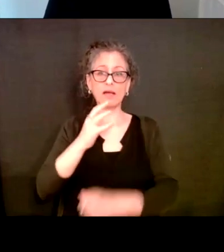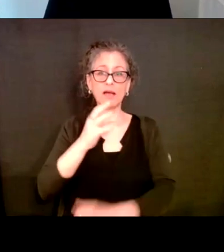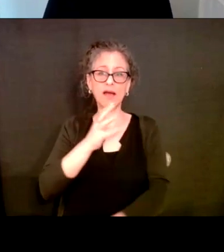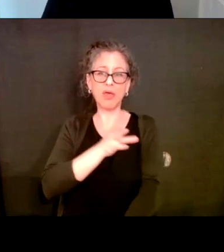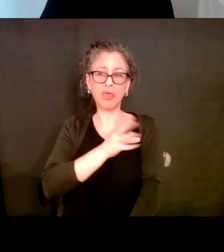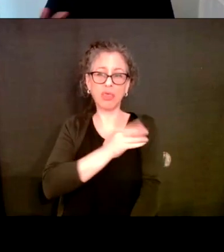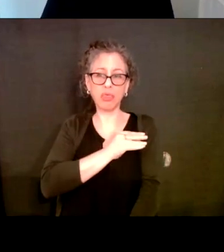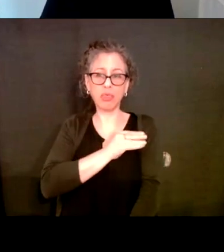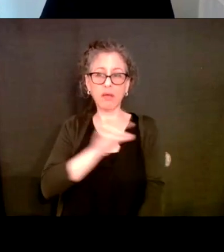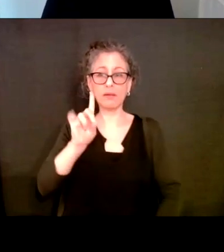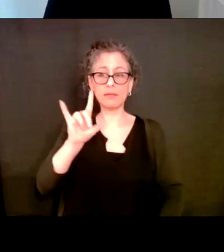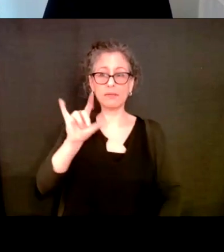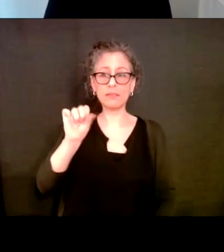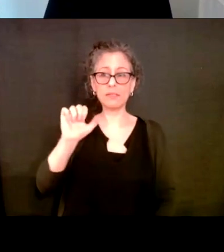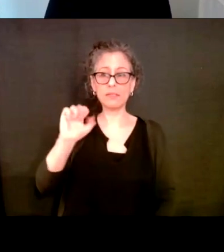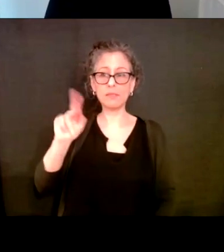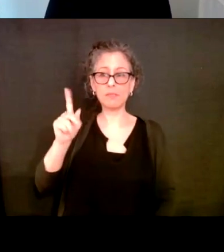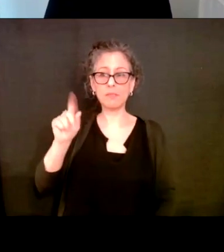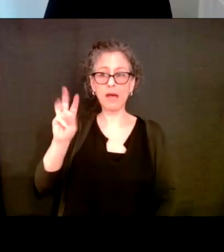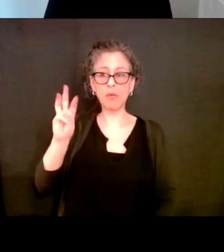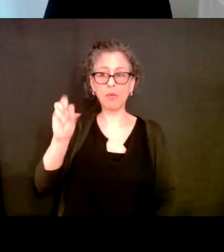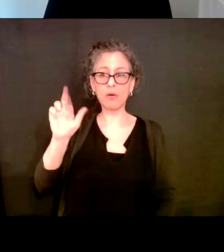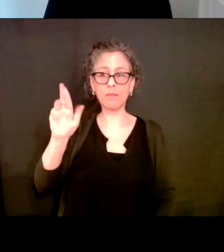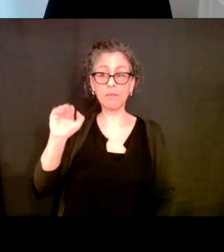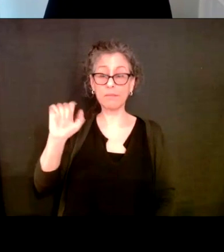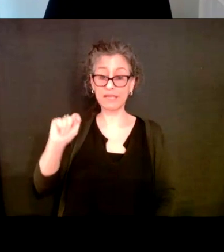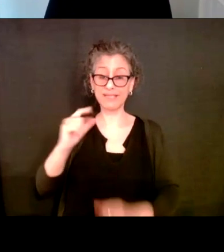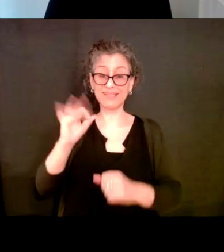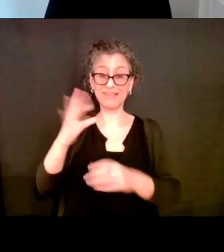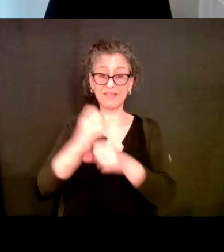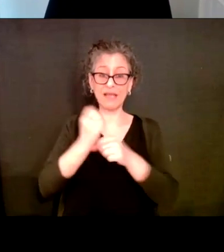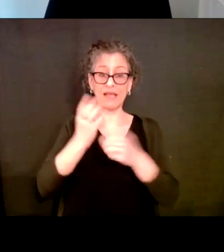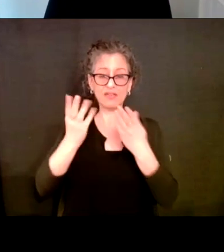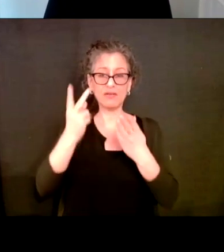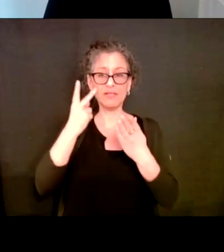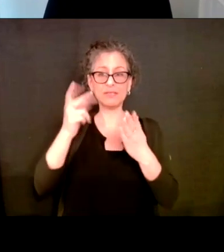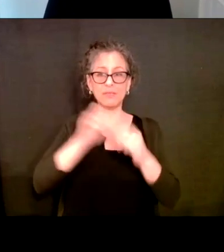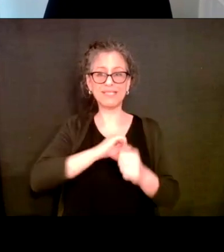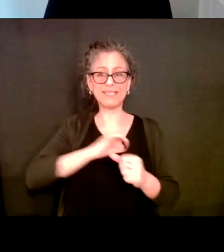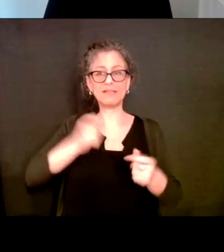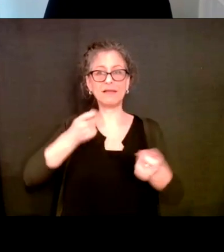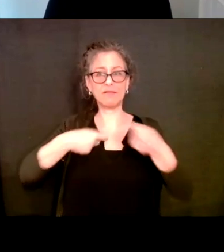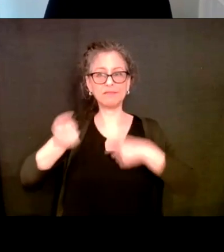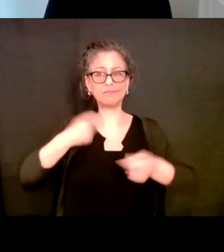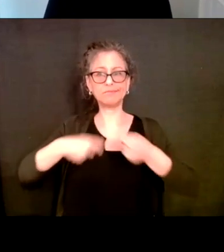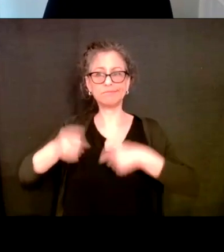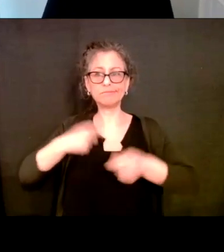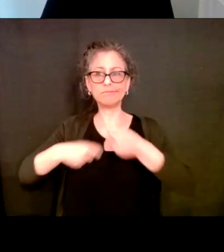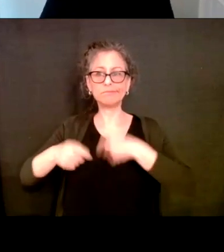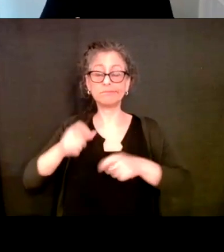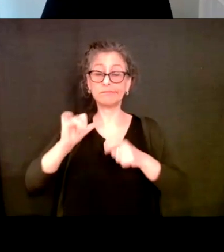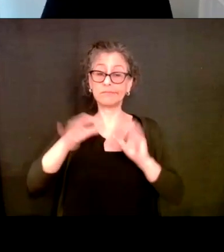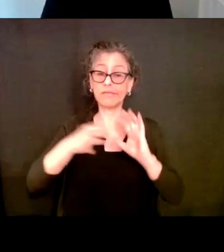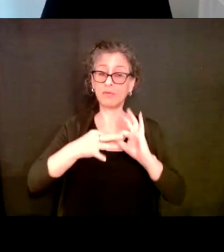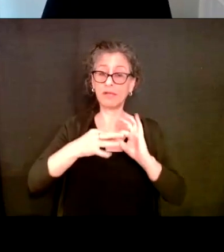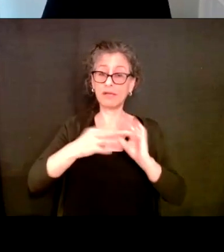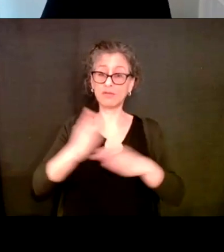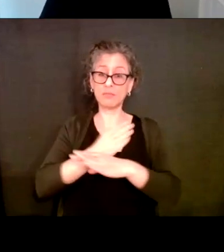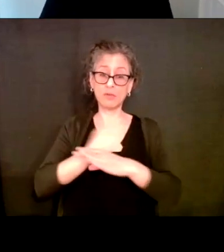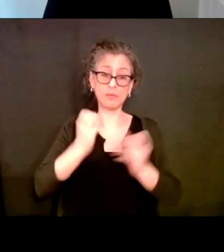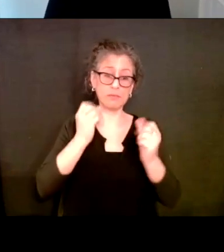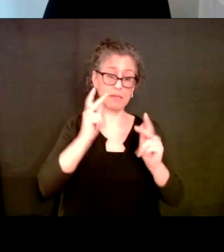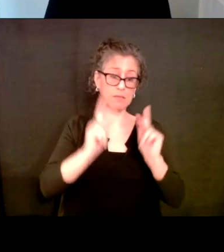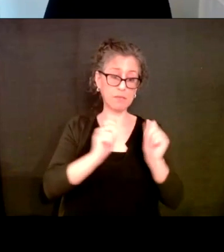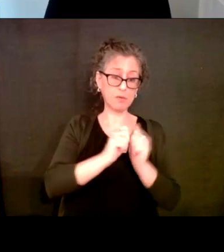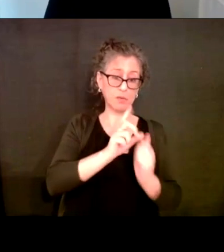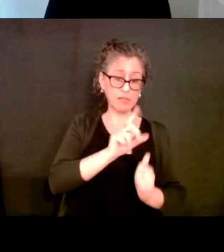And if they're receiving services from an organization, a lot of turnover in staff. And we know that the relationship between many people with